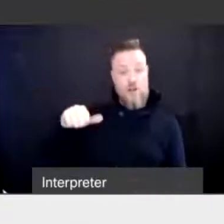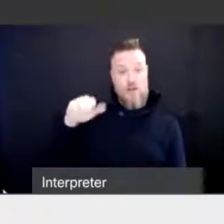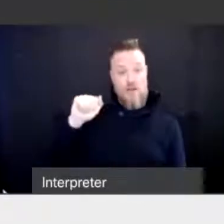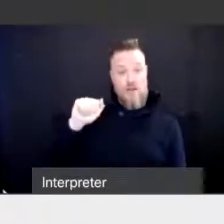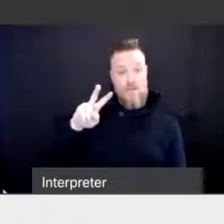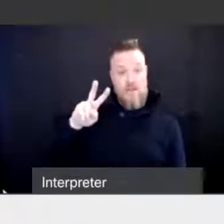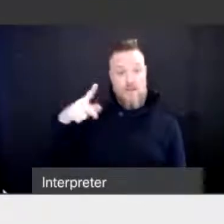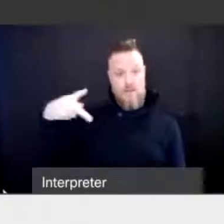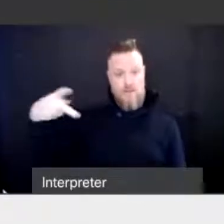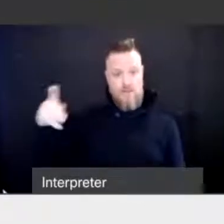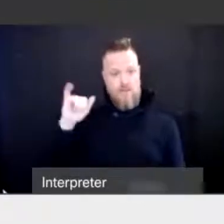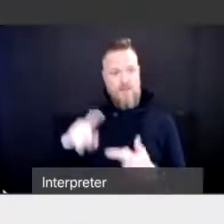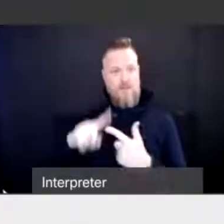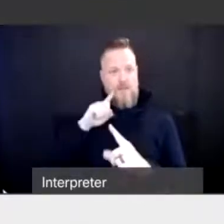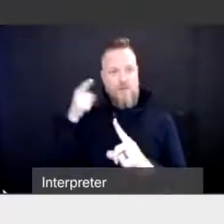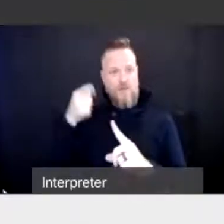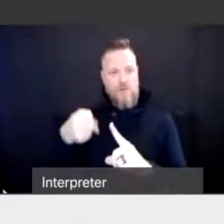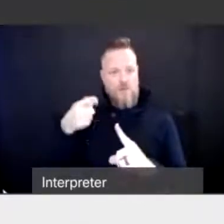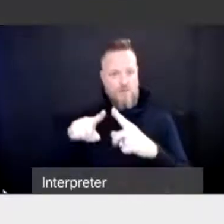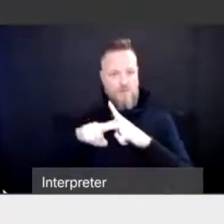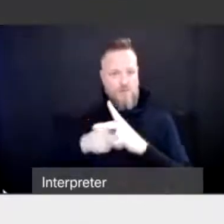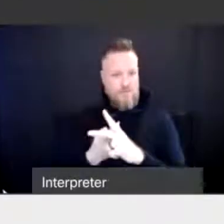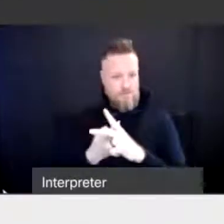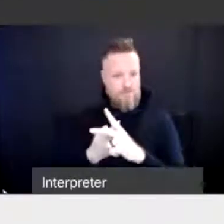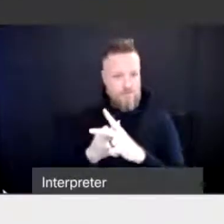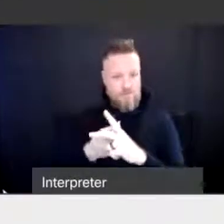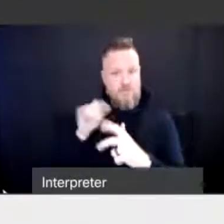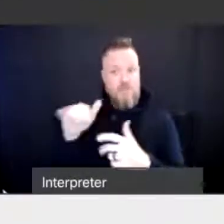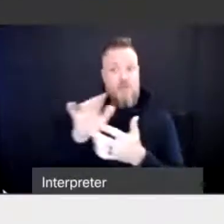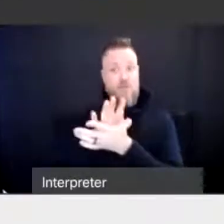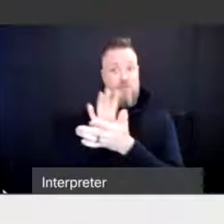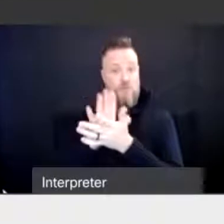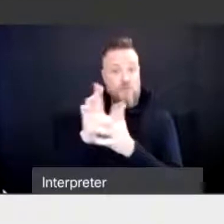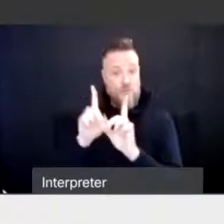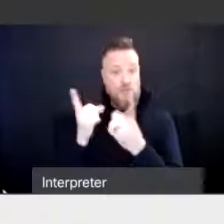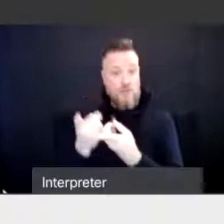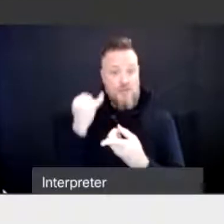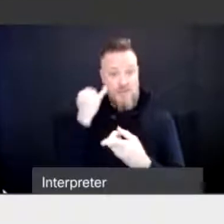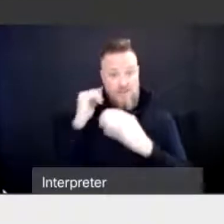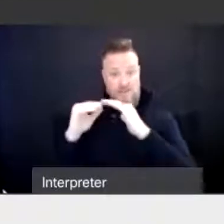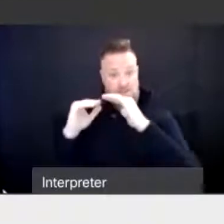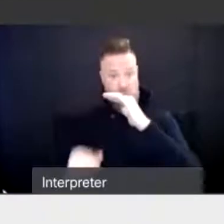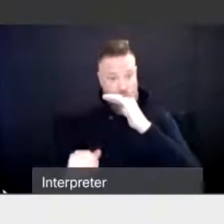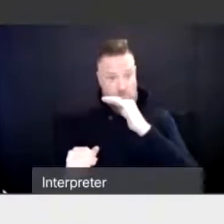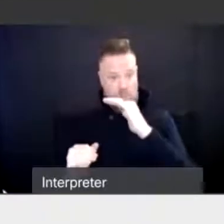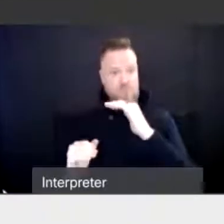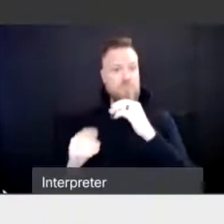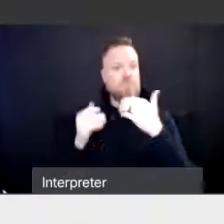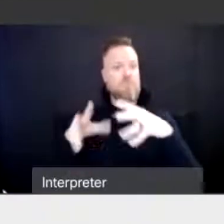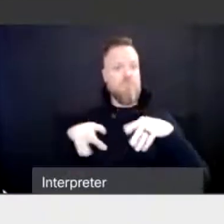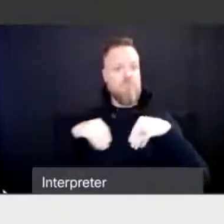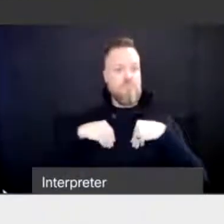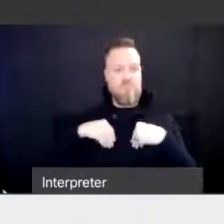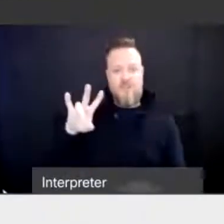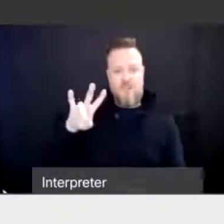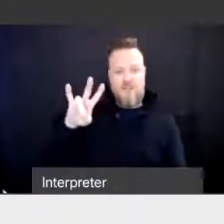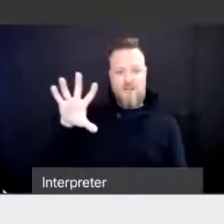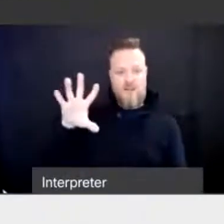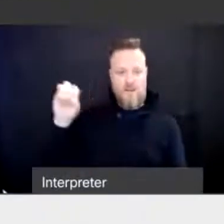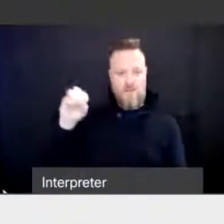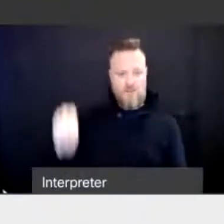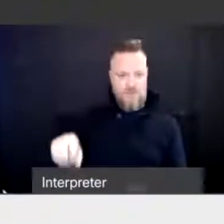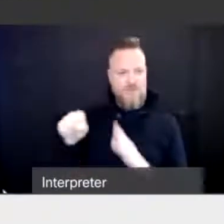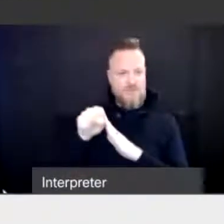AVPP is the point of beginning, and the school district that is ranked lowest receives a 75% state